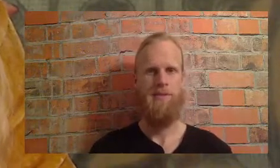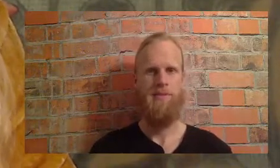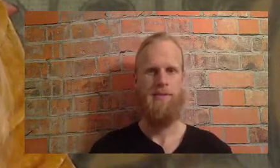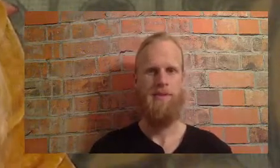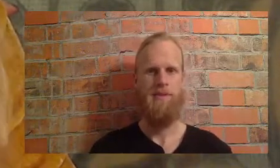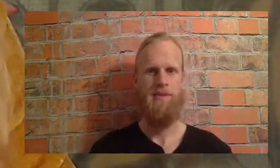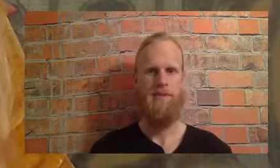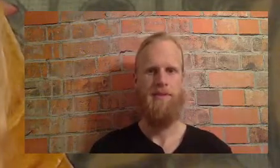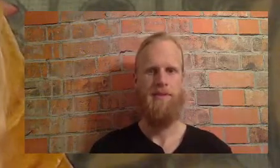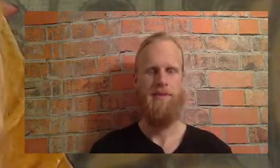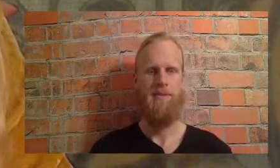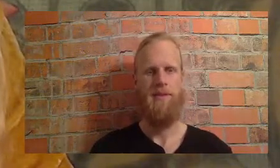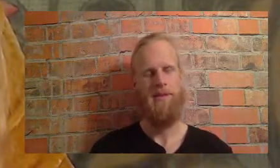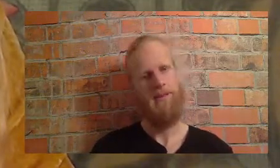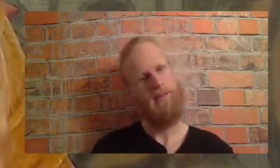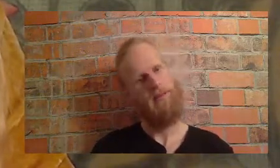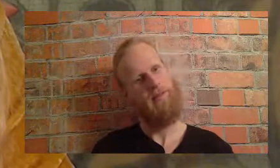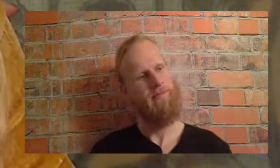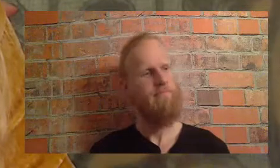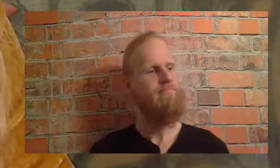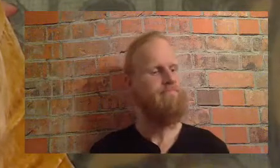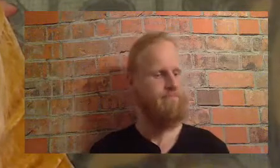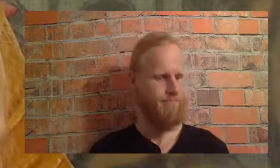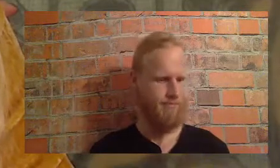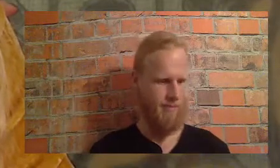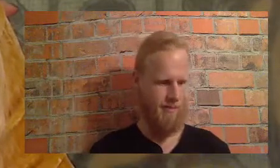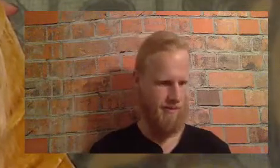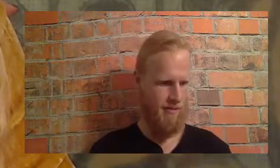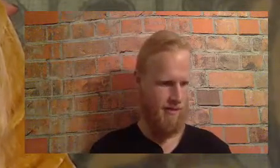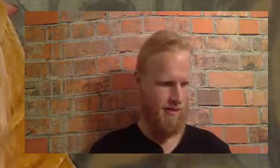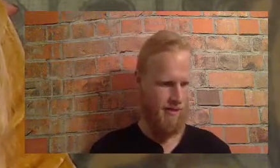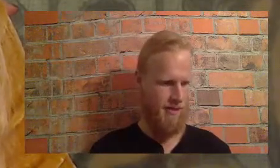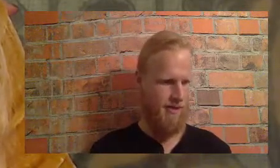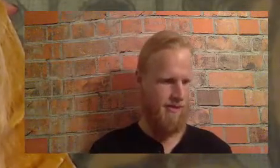Tap the little finger and say that positive thought again.